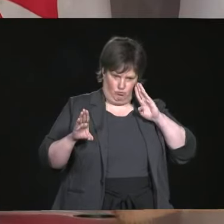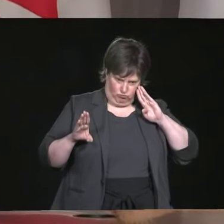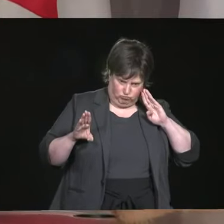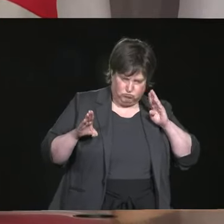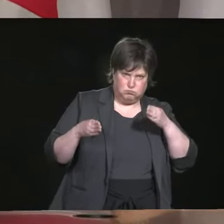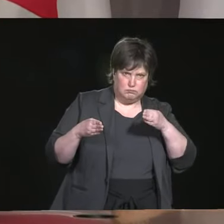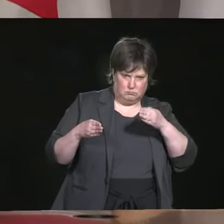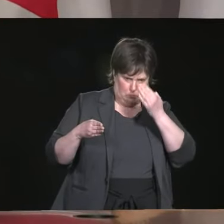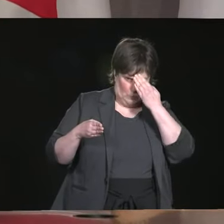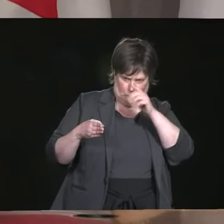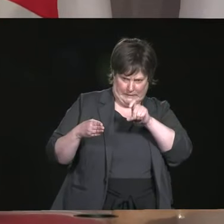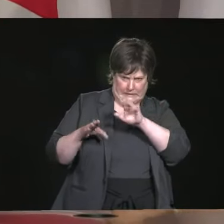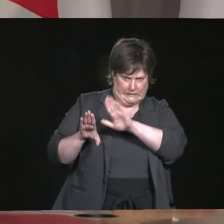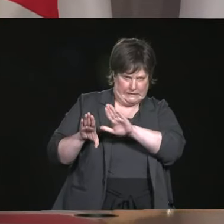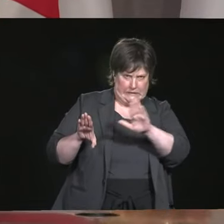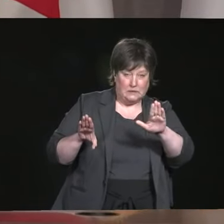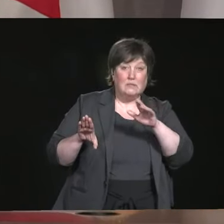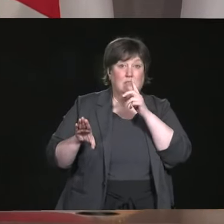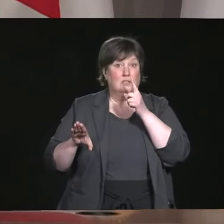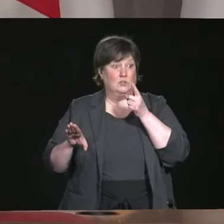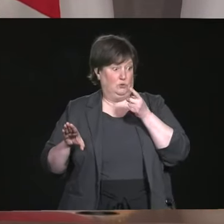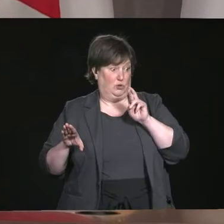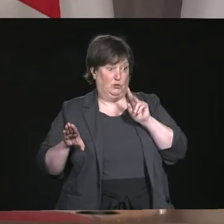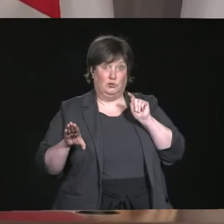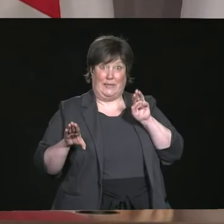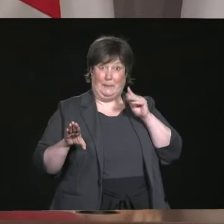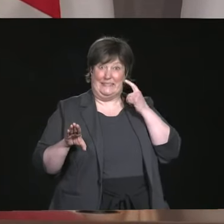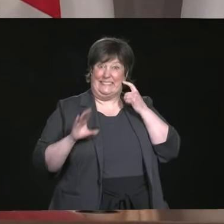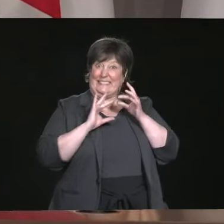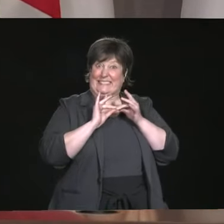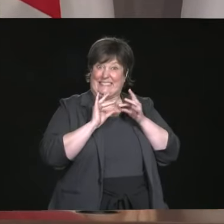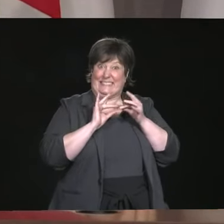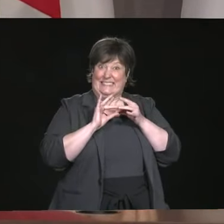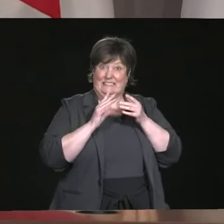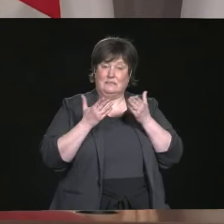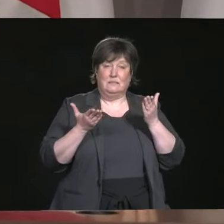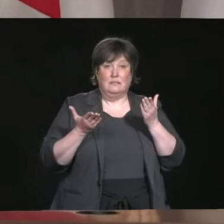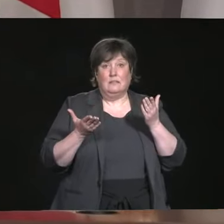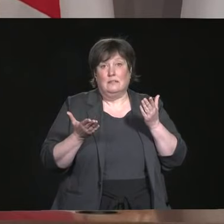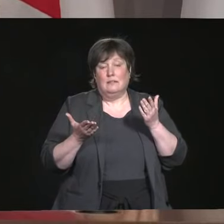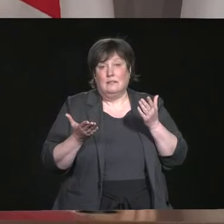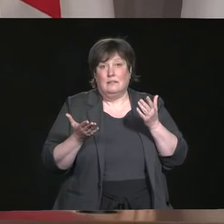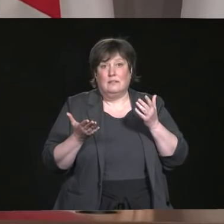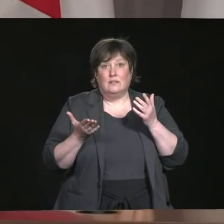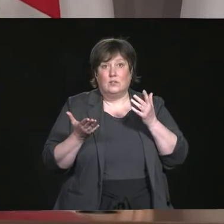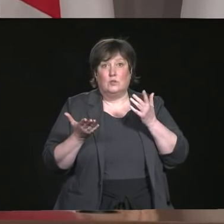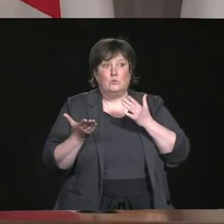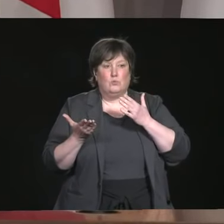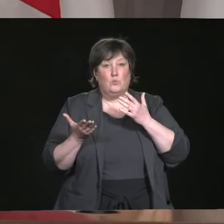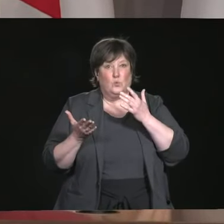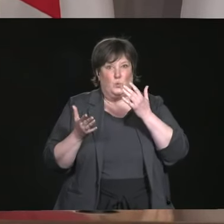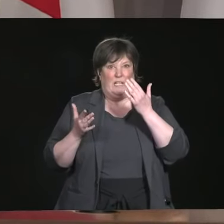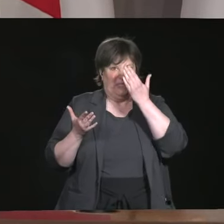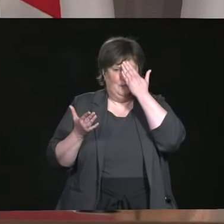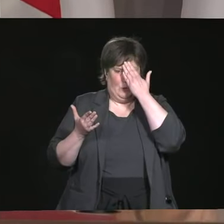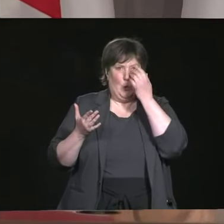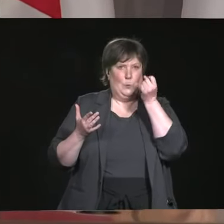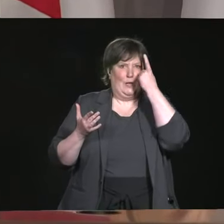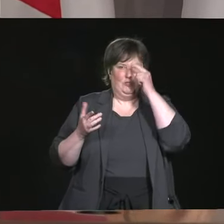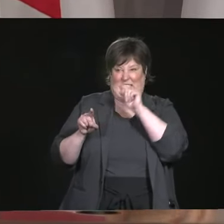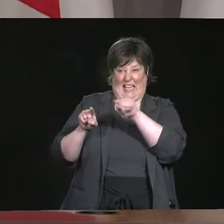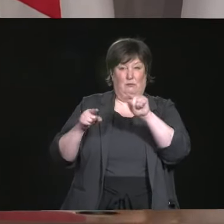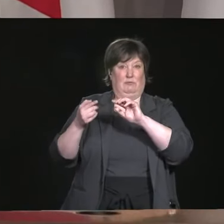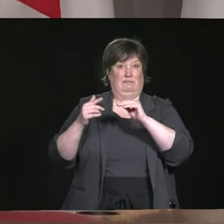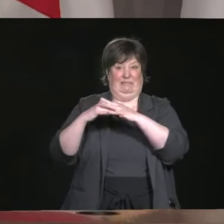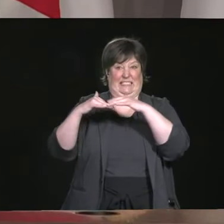Dr. Tam just now that we really appreciate the specific vulnerabilities of Indigenous and Northern